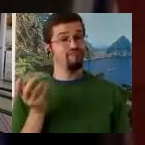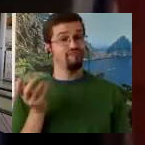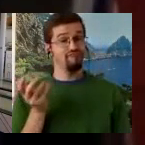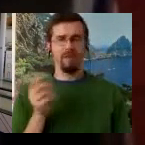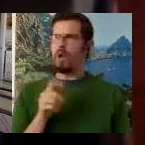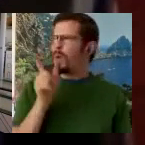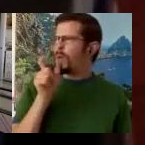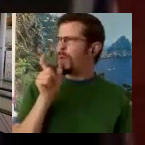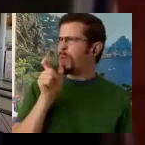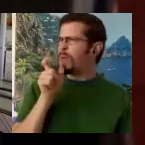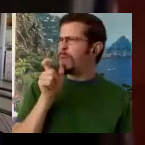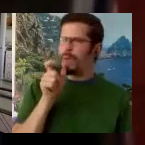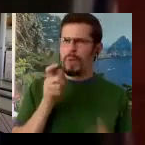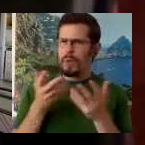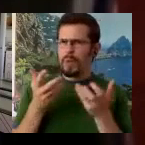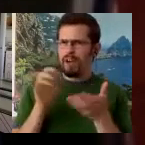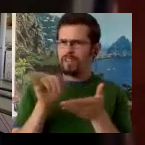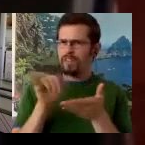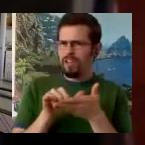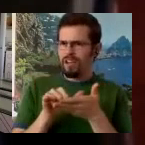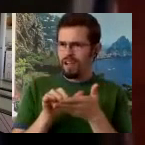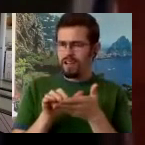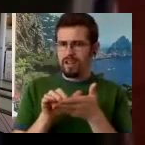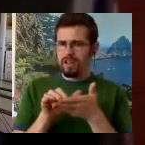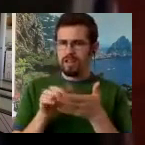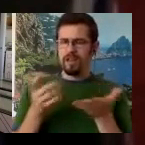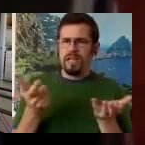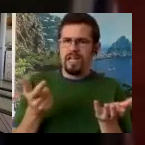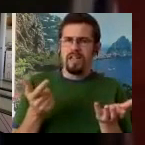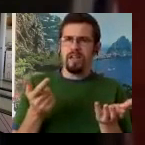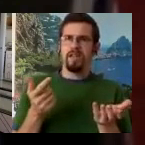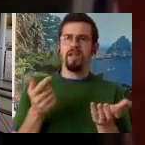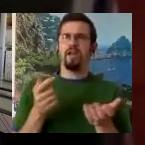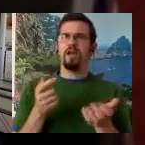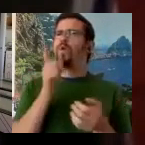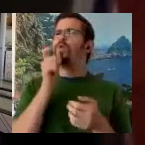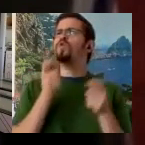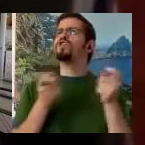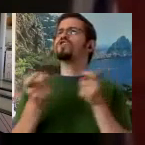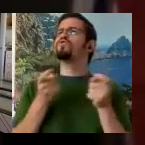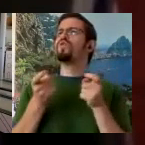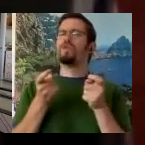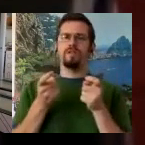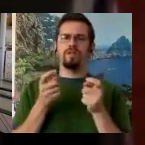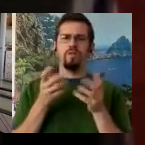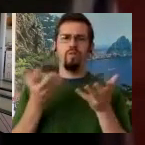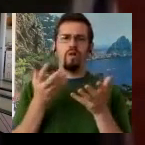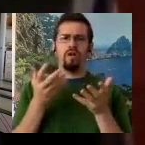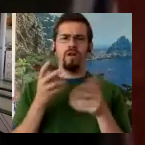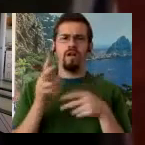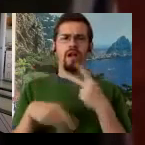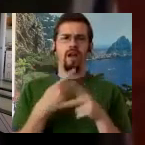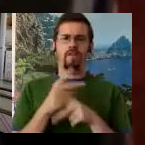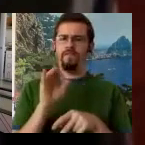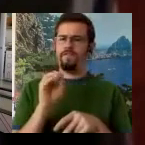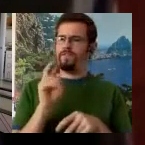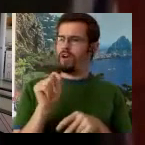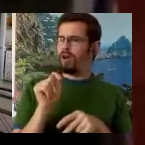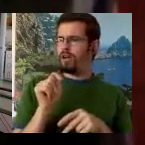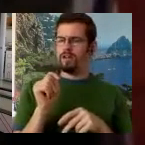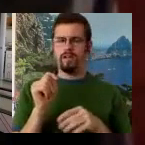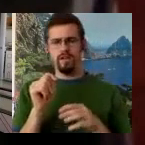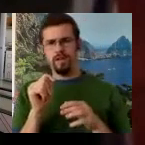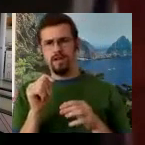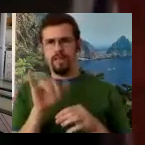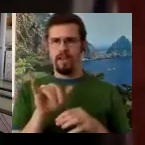who would do that kind of change? Would it be, in other words, who regulates how fonts are done that they would make some kind of an acceptance of that?